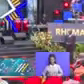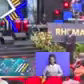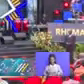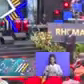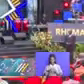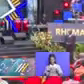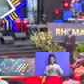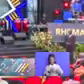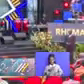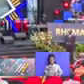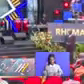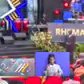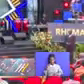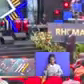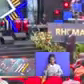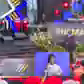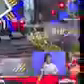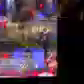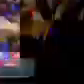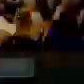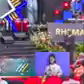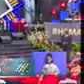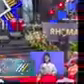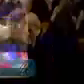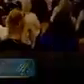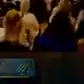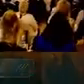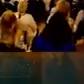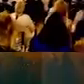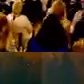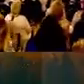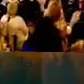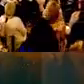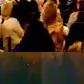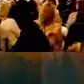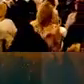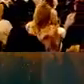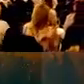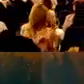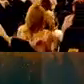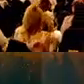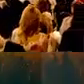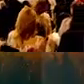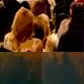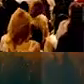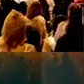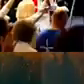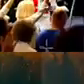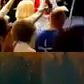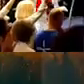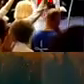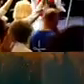heart of Europe Switzerland we are only 4% Christian man of God 4% it's only